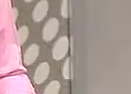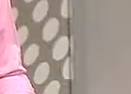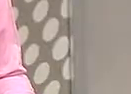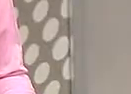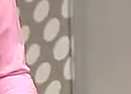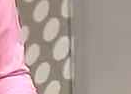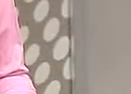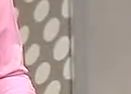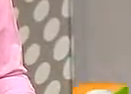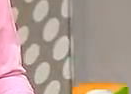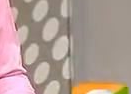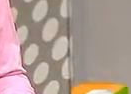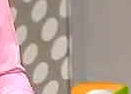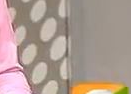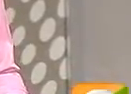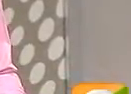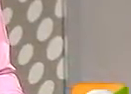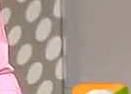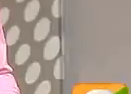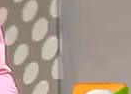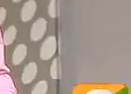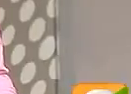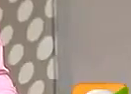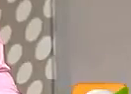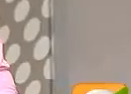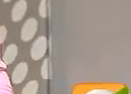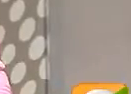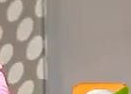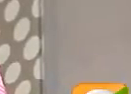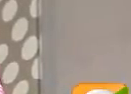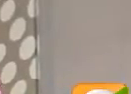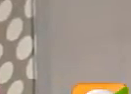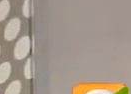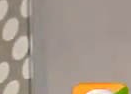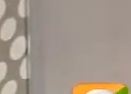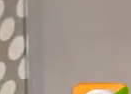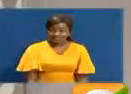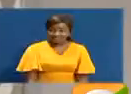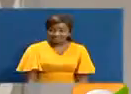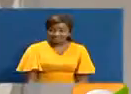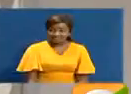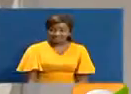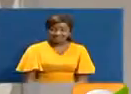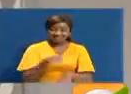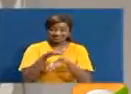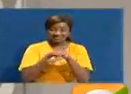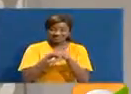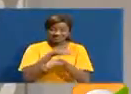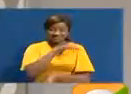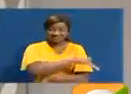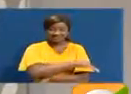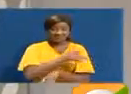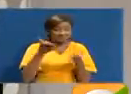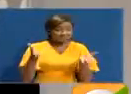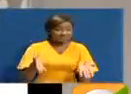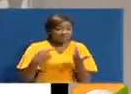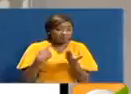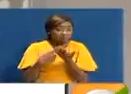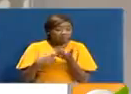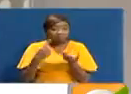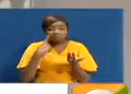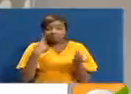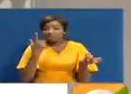evening. The news gang is here tonight. Ugly, messy, and with casualties. The Jubilee divorce proceedings are on. Who will